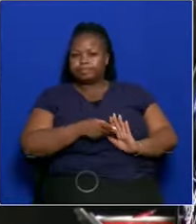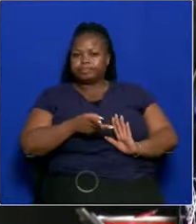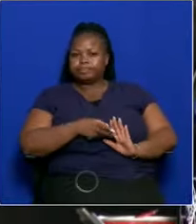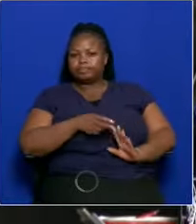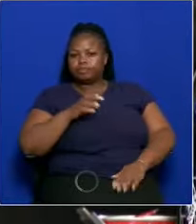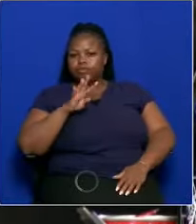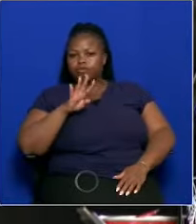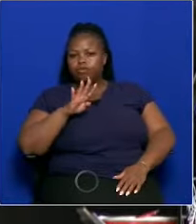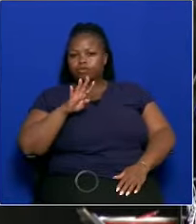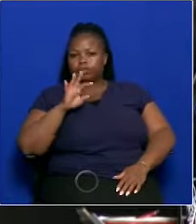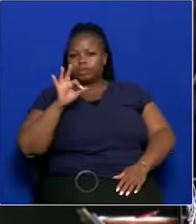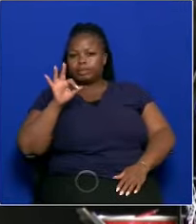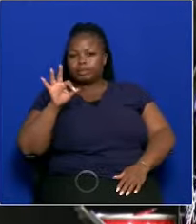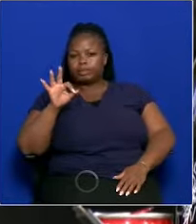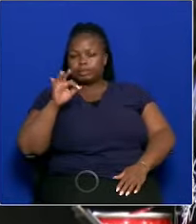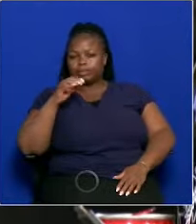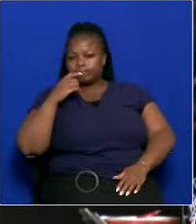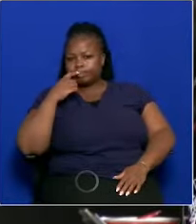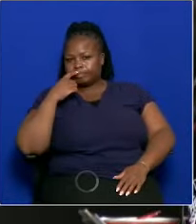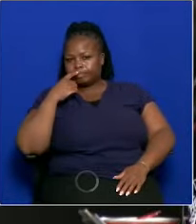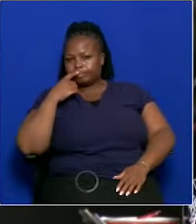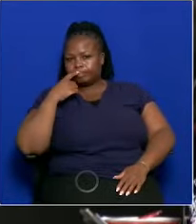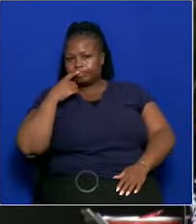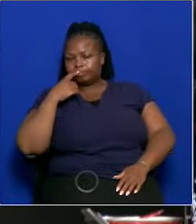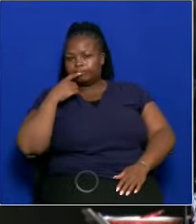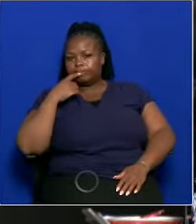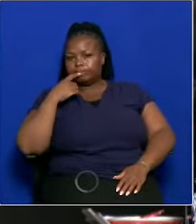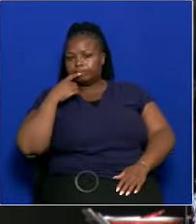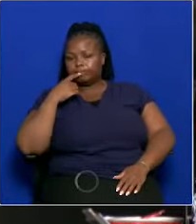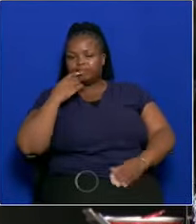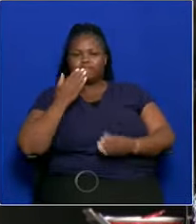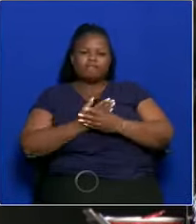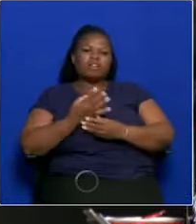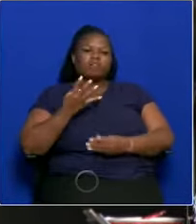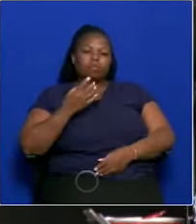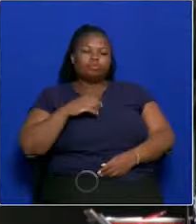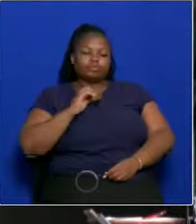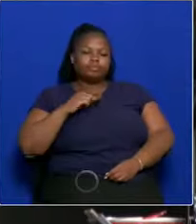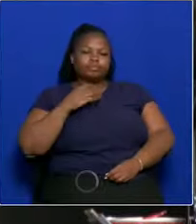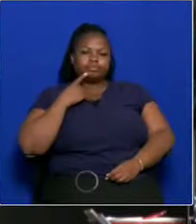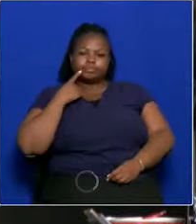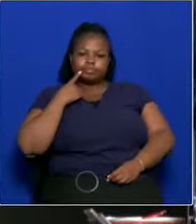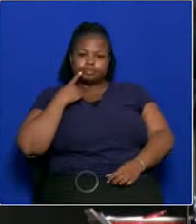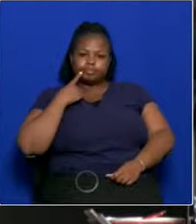43. File 4. File 4, yes.